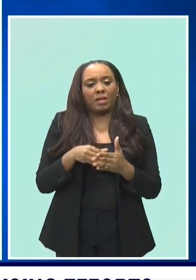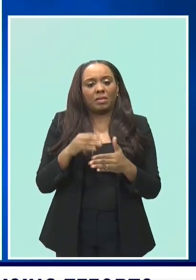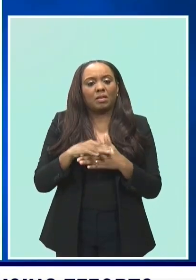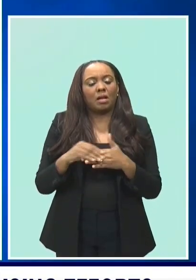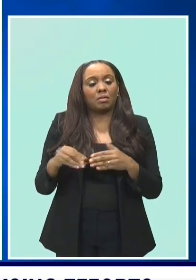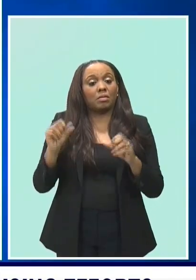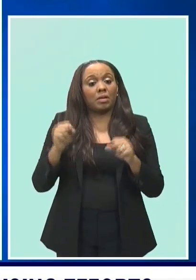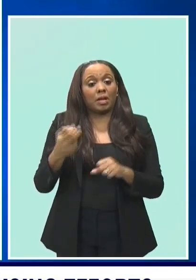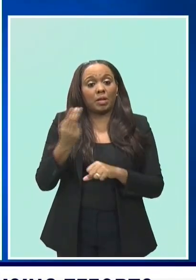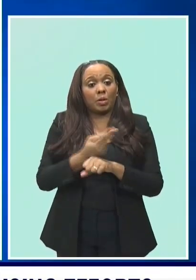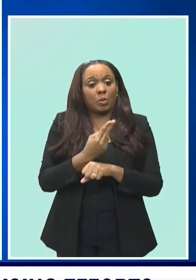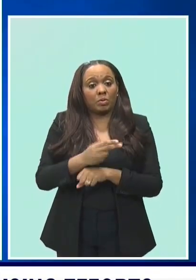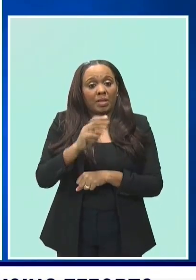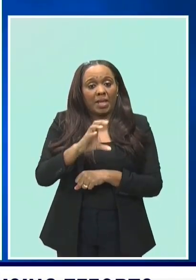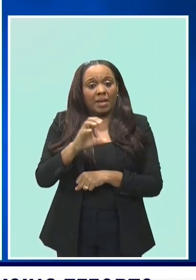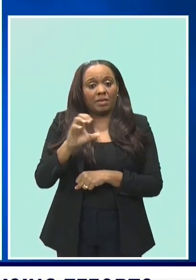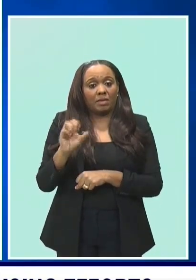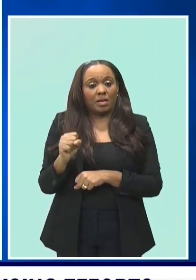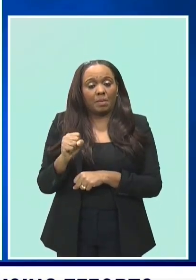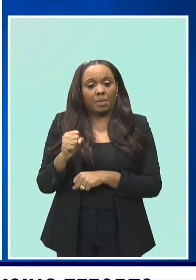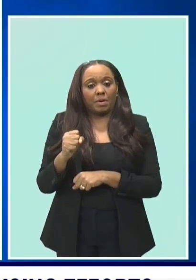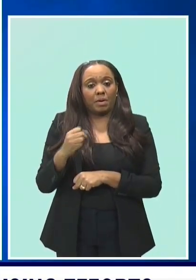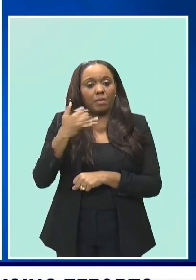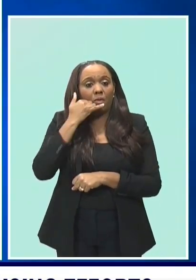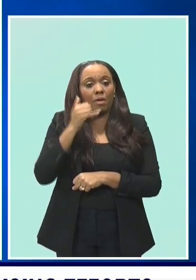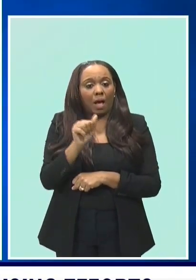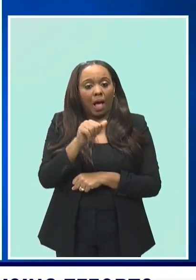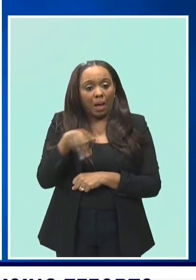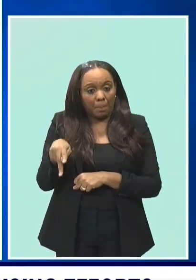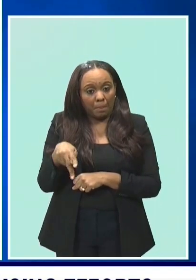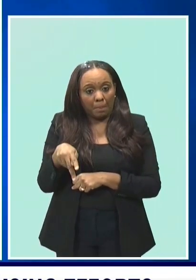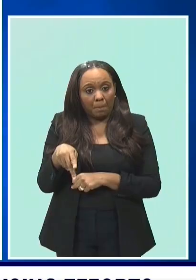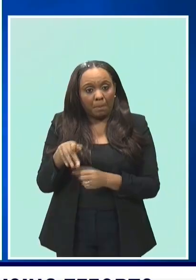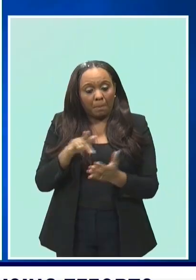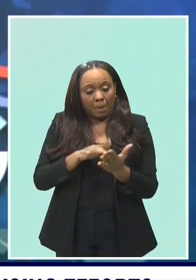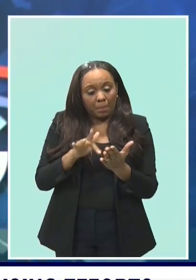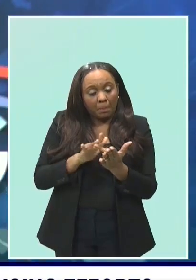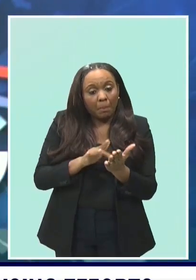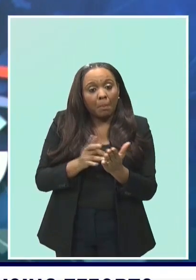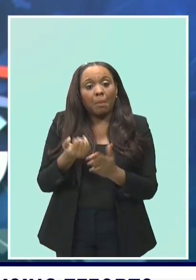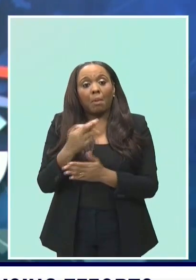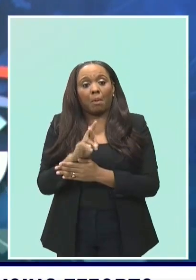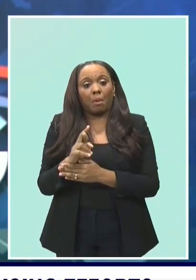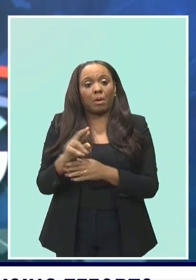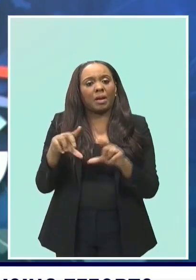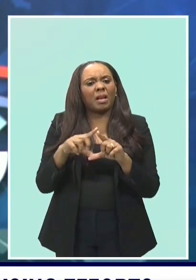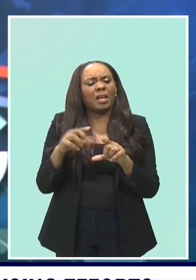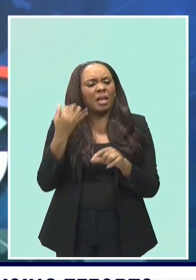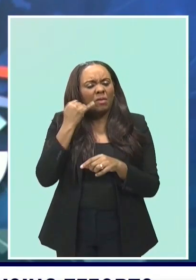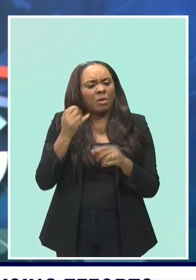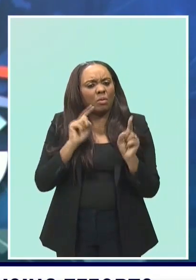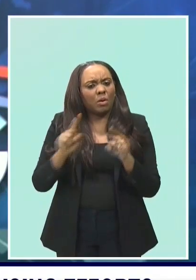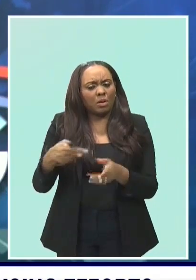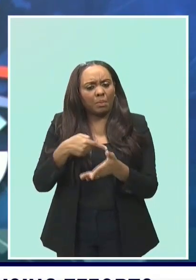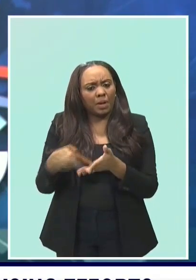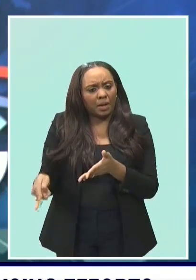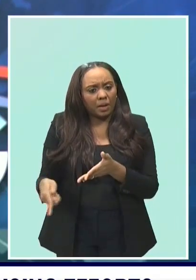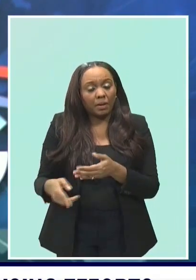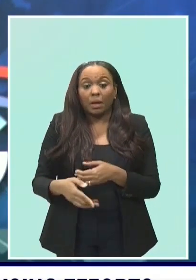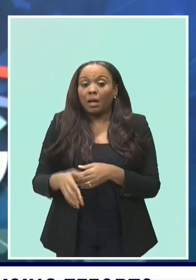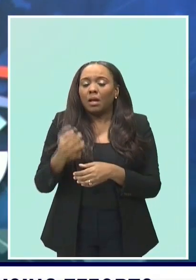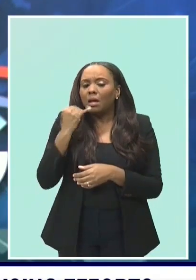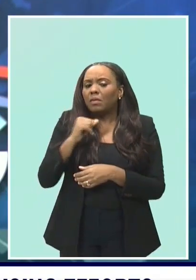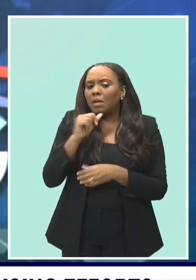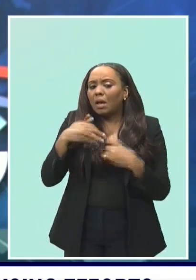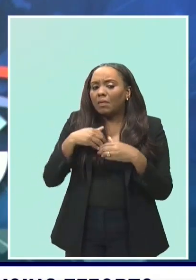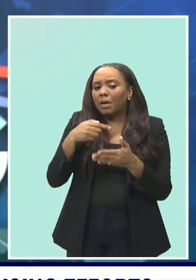Shepherd mobile app or by coming into one of their locations where card payments are facilitated. Ms. Brown Ellis says even if you're not a card